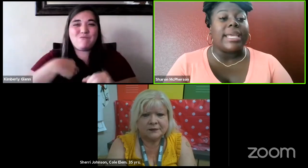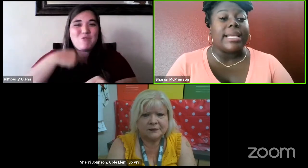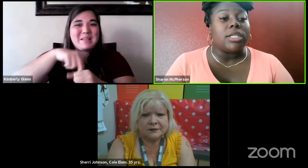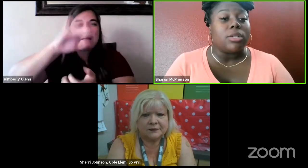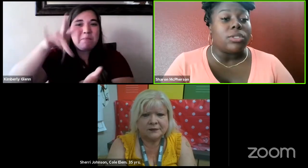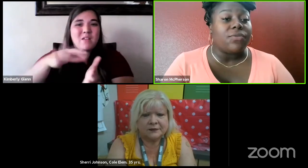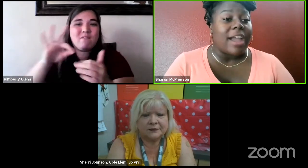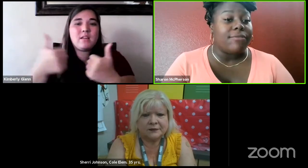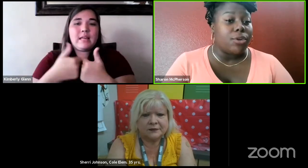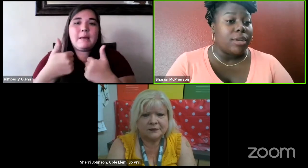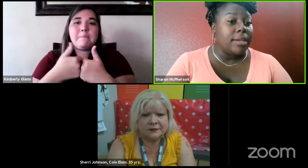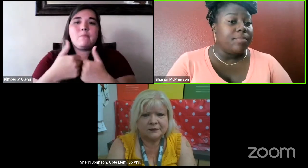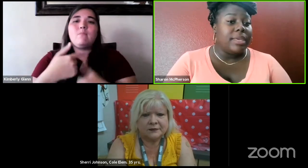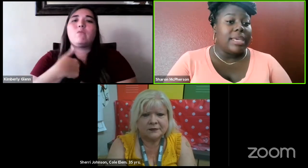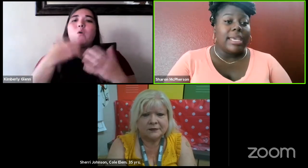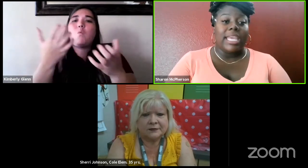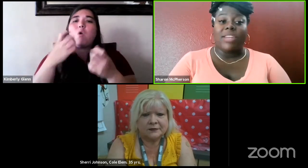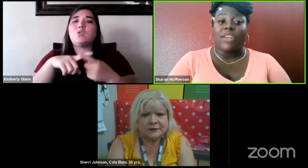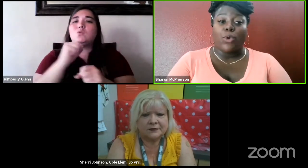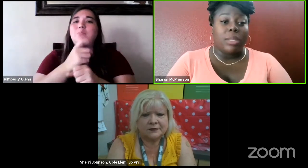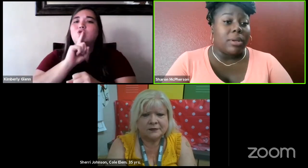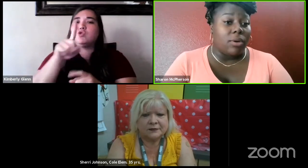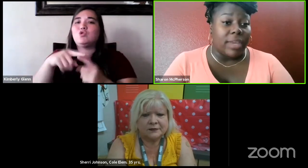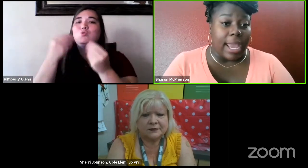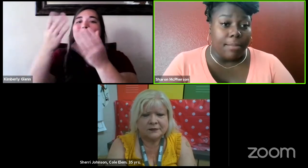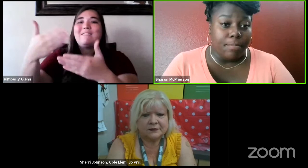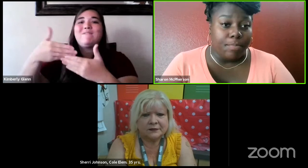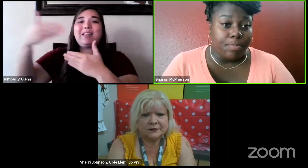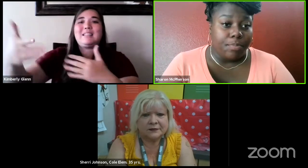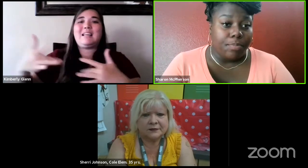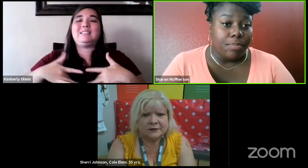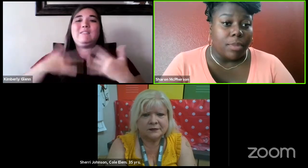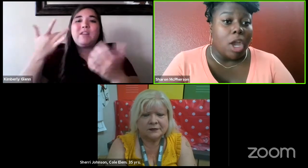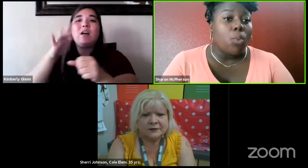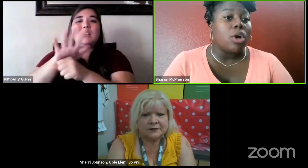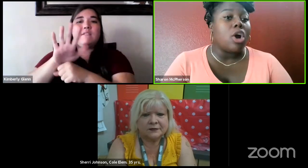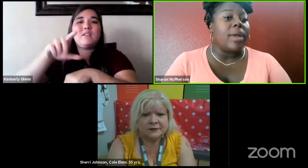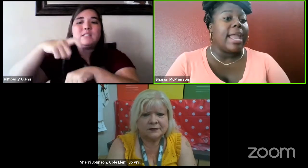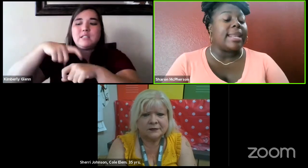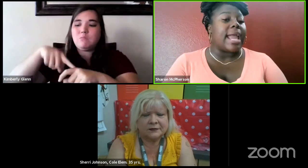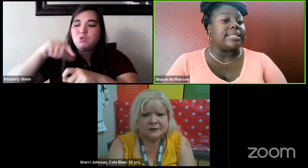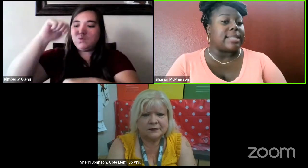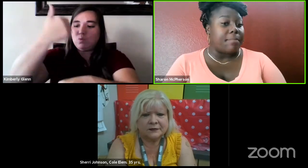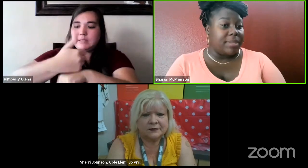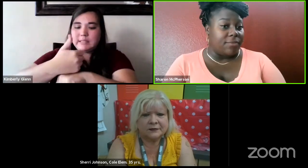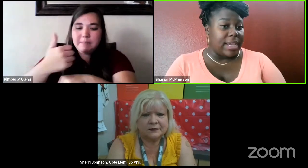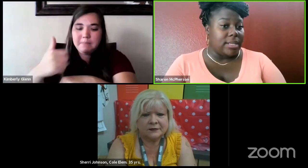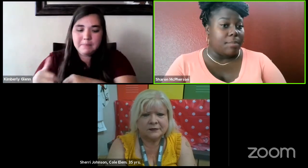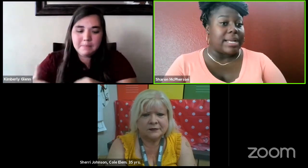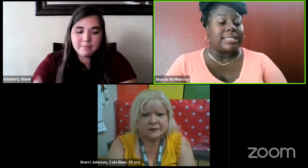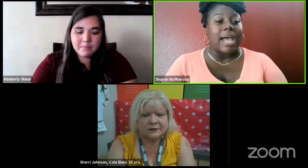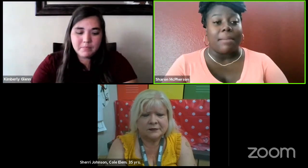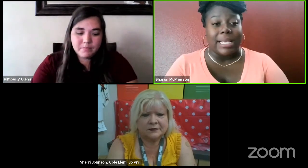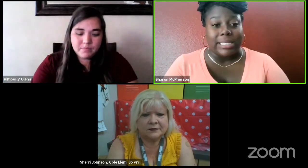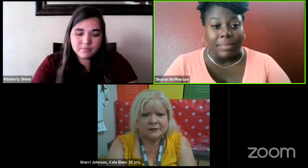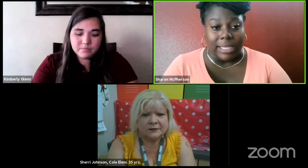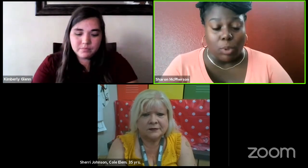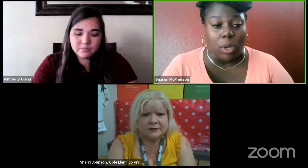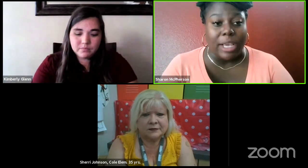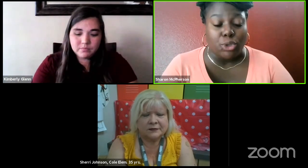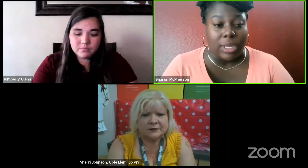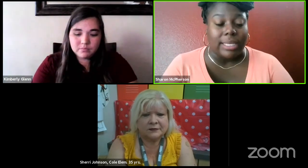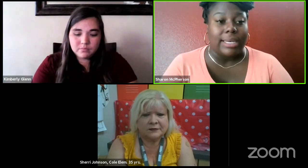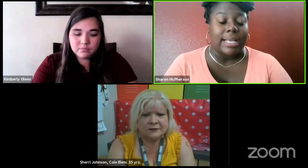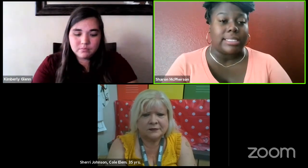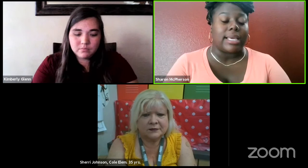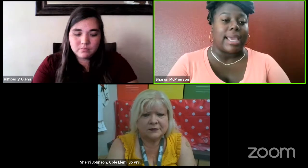So when it gets close to 5:30, even if we're in the middle of a game, we'll go ahead and stop the event because time is limited.